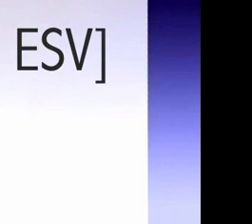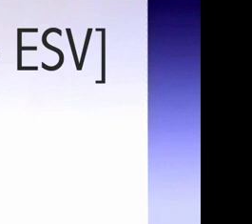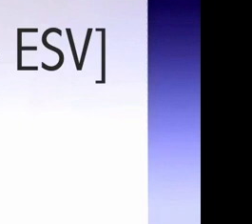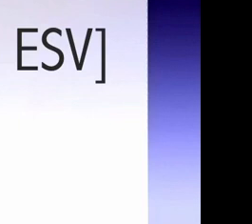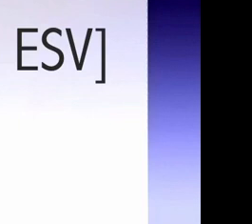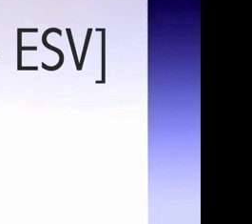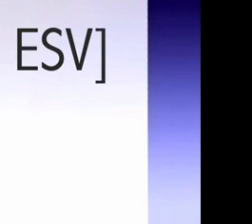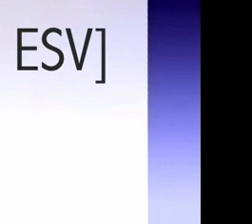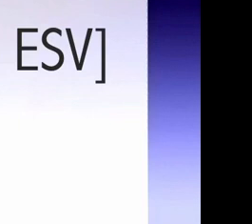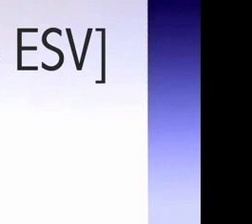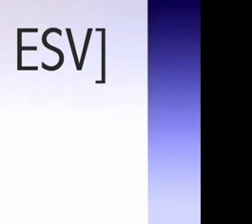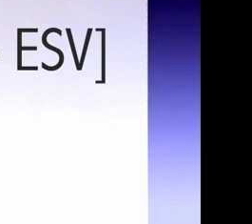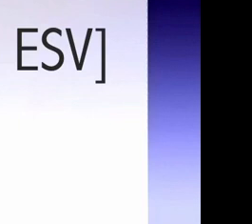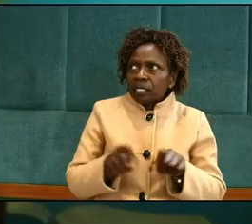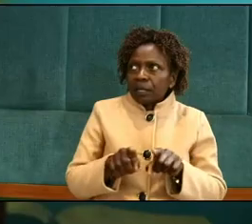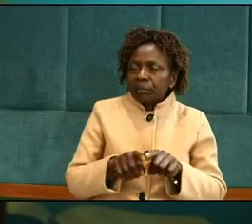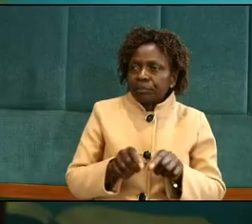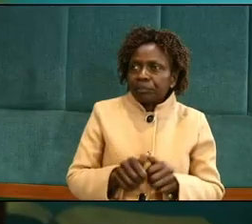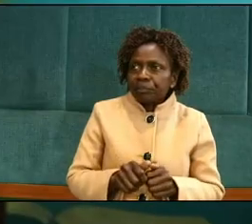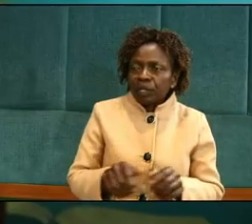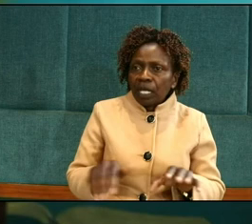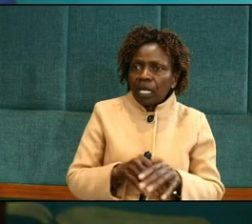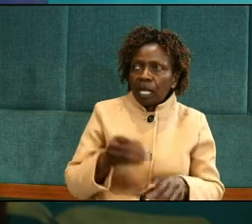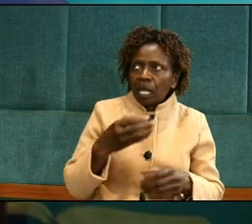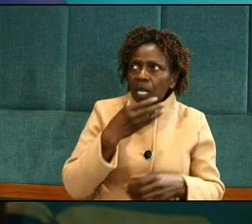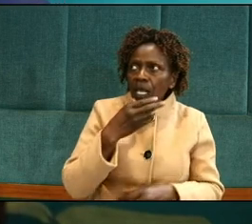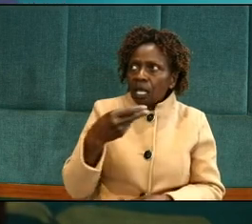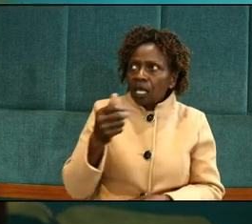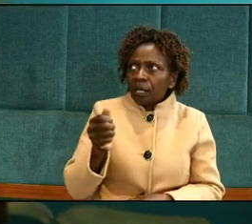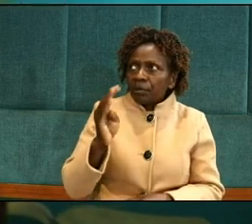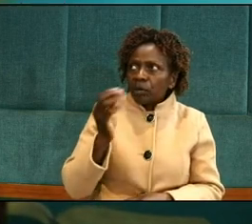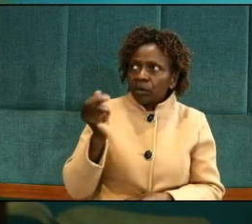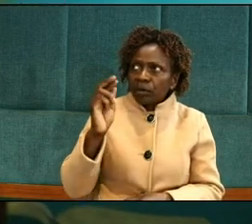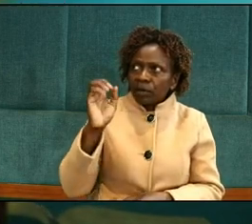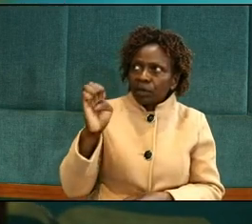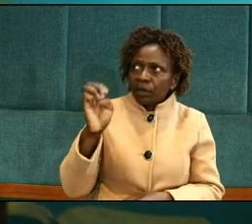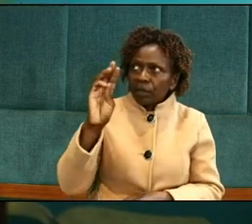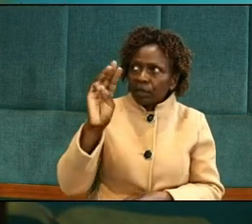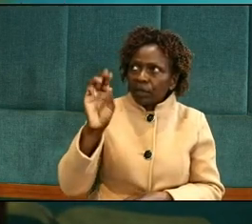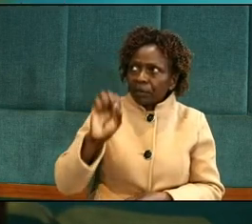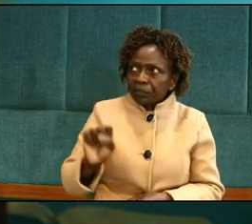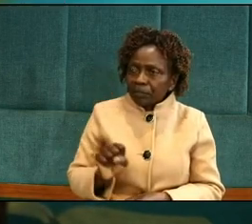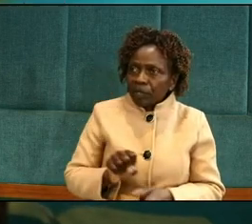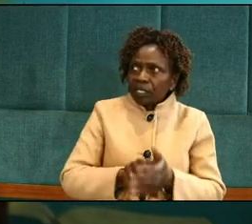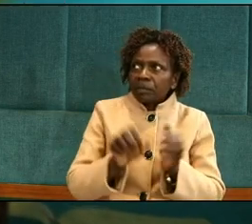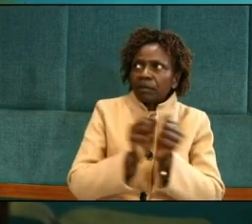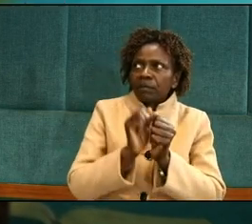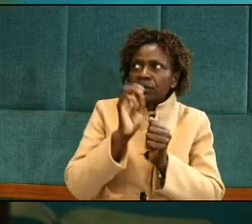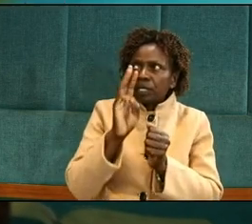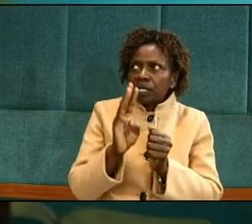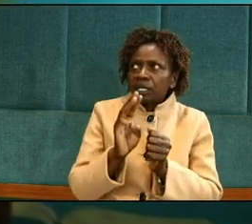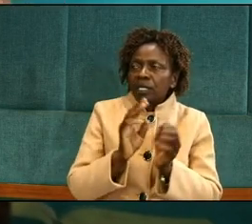and adulterous nation." Hebrews chapter 13 and verse 4, English